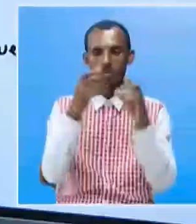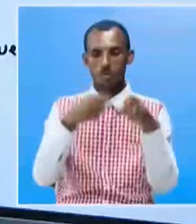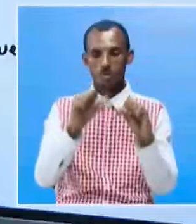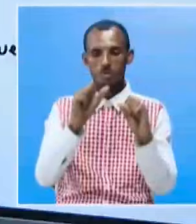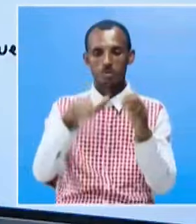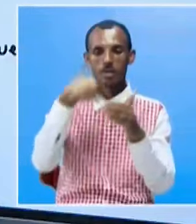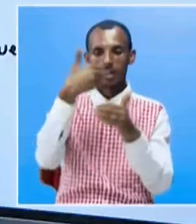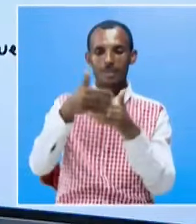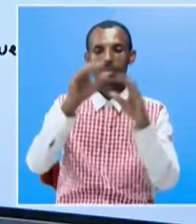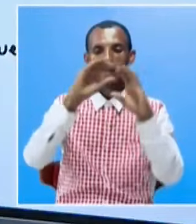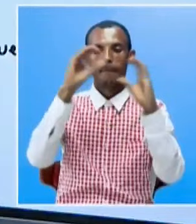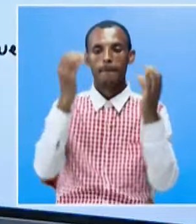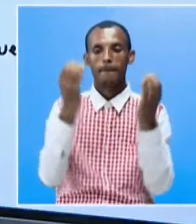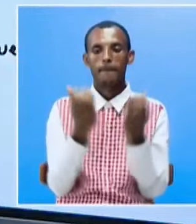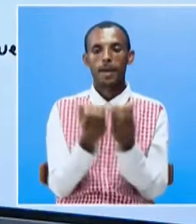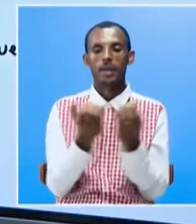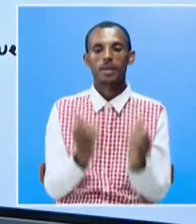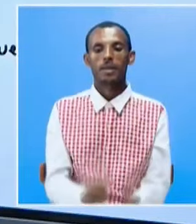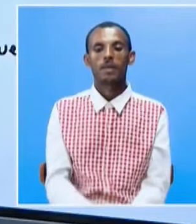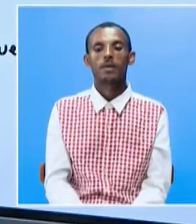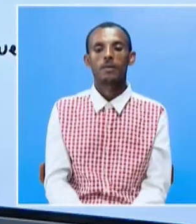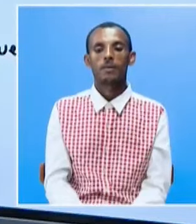next part.